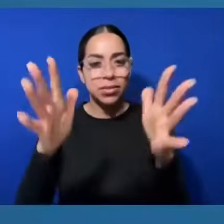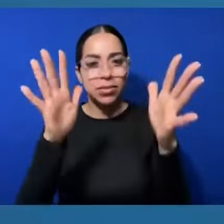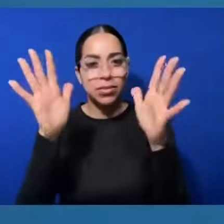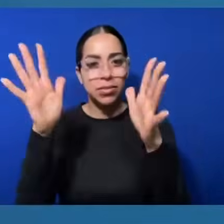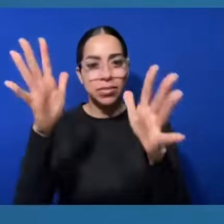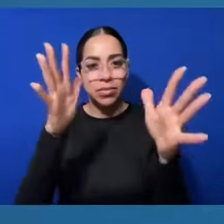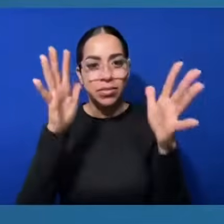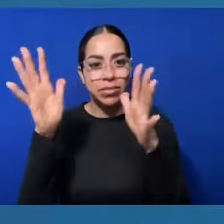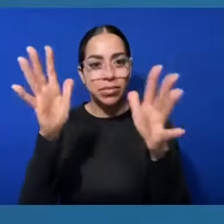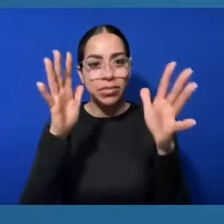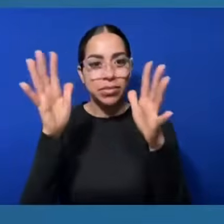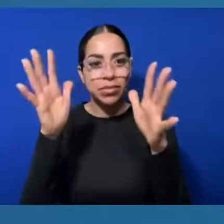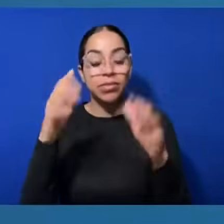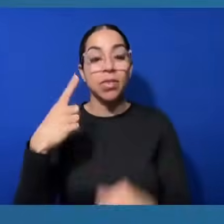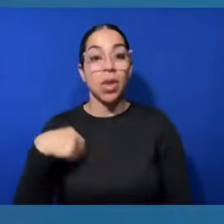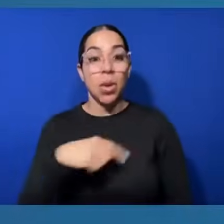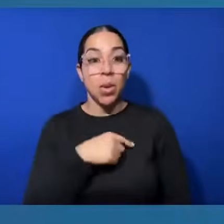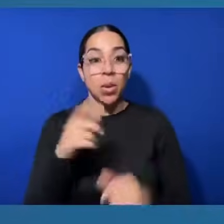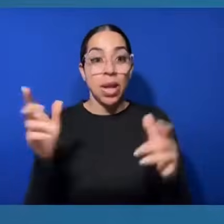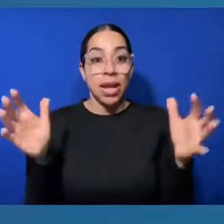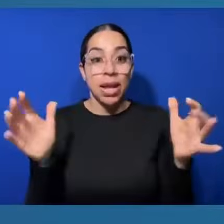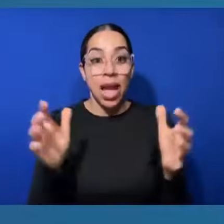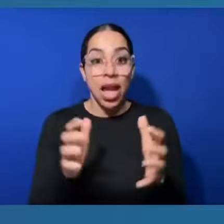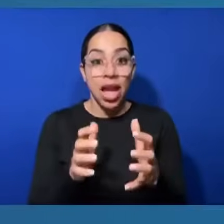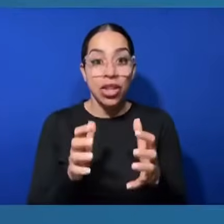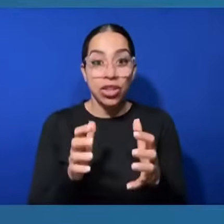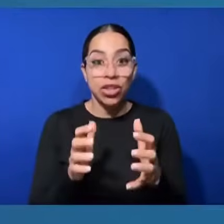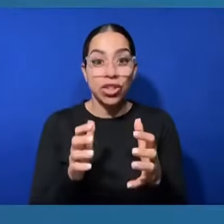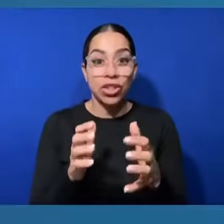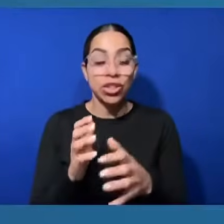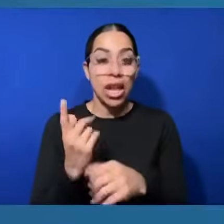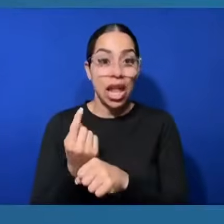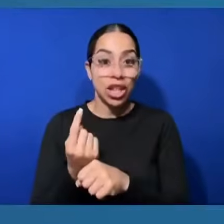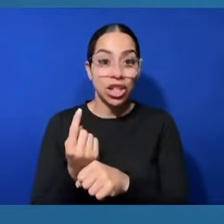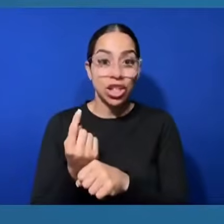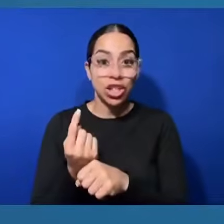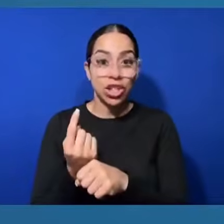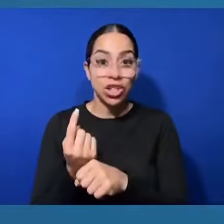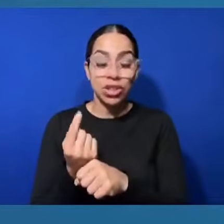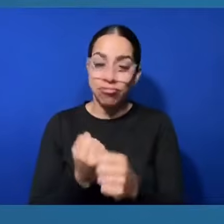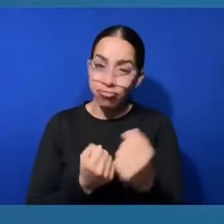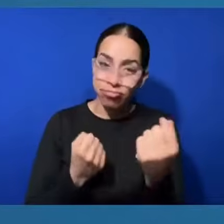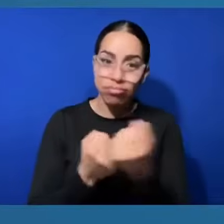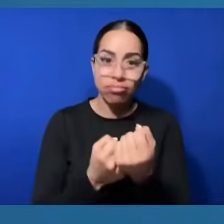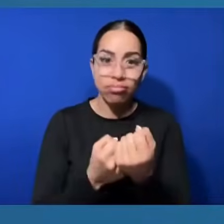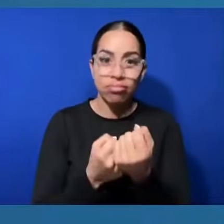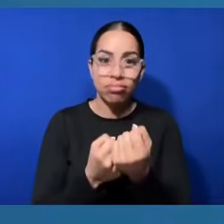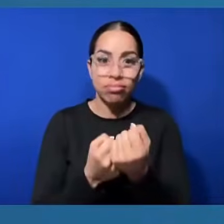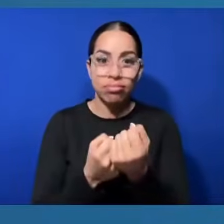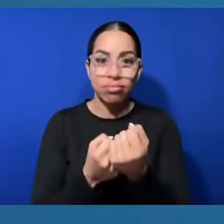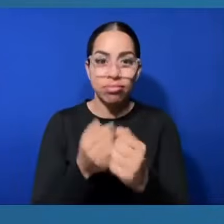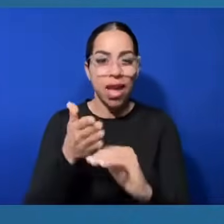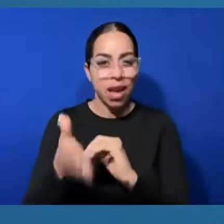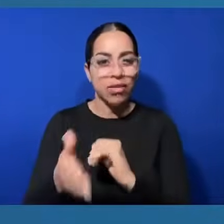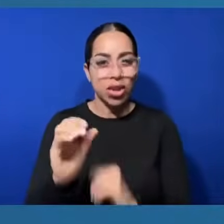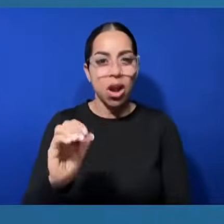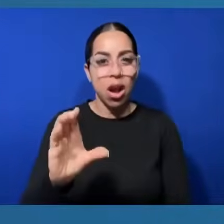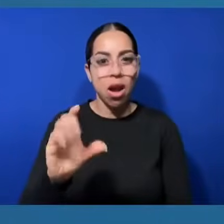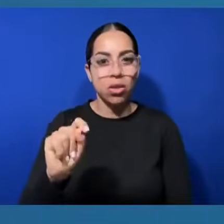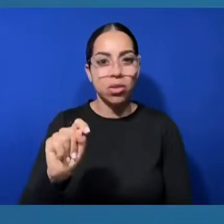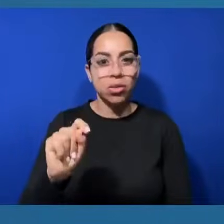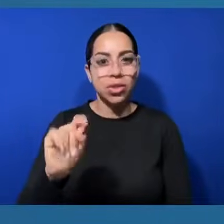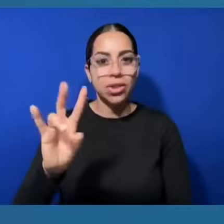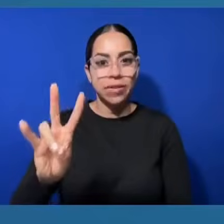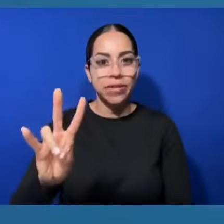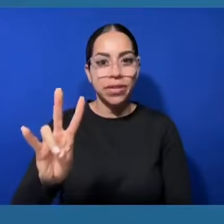We gathered last year in solidarity in the aftermath of October 7th. And